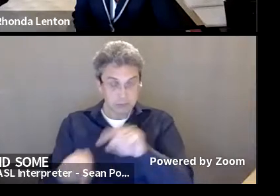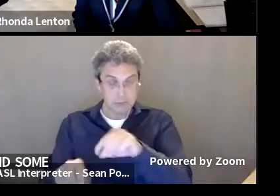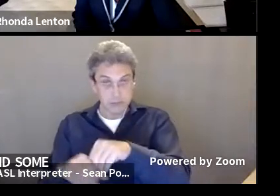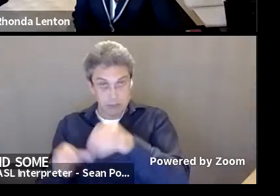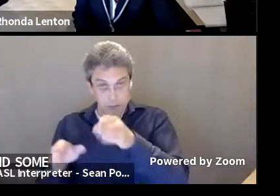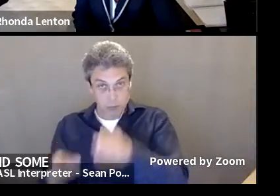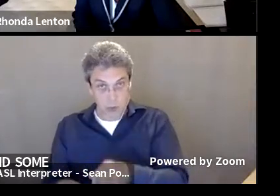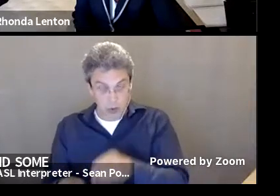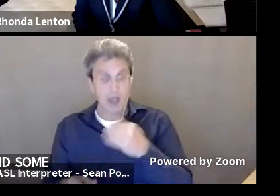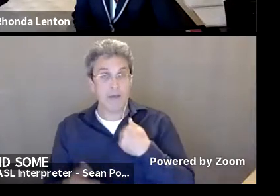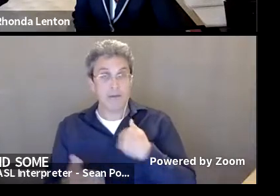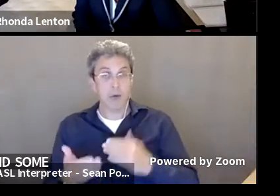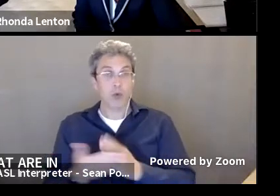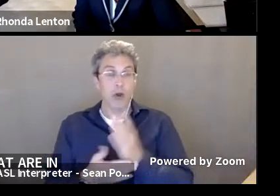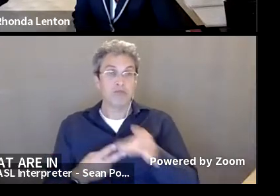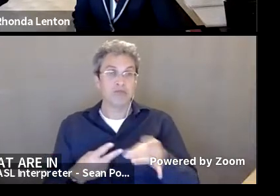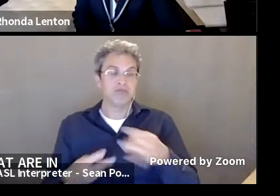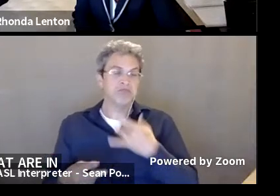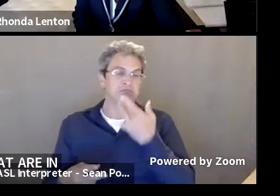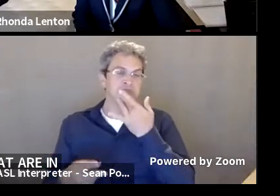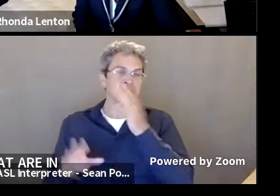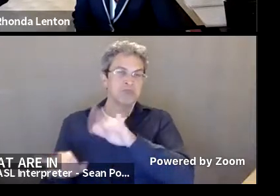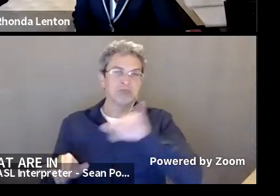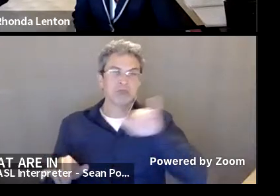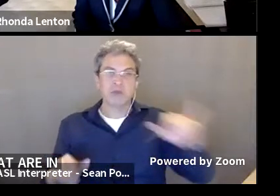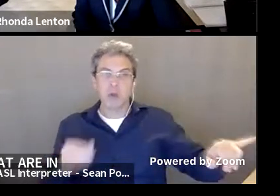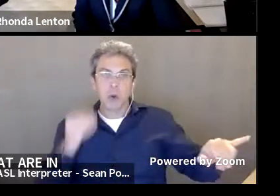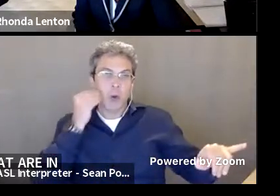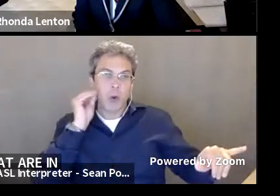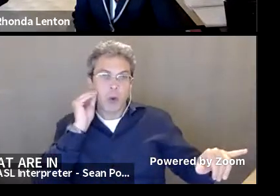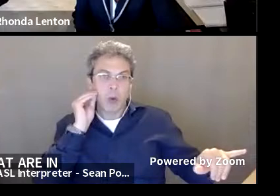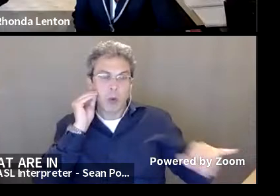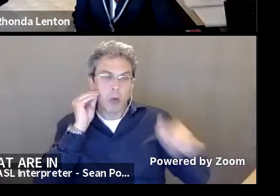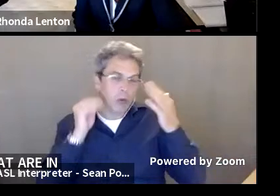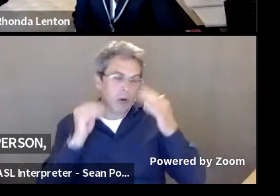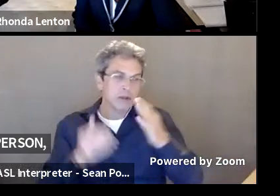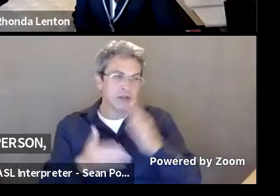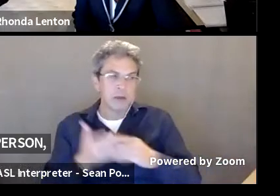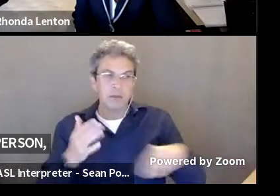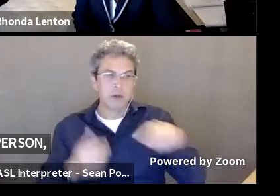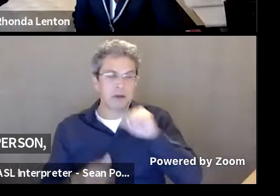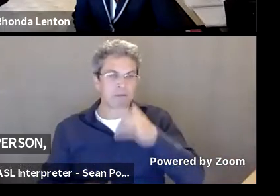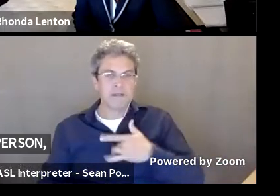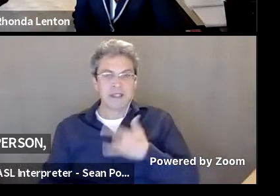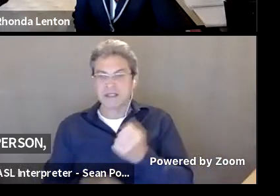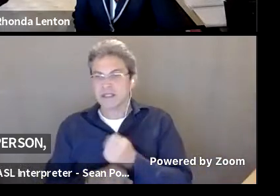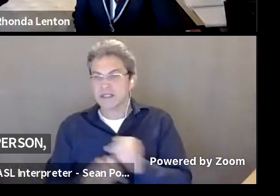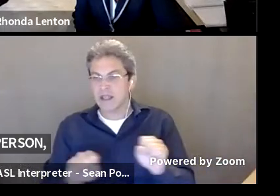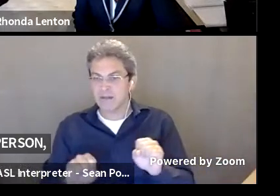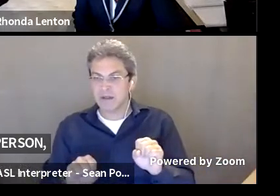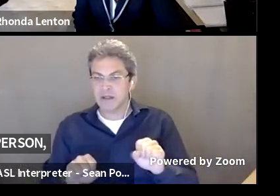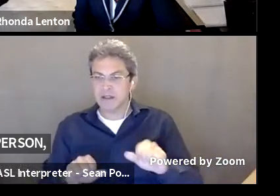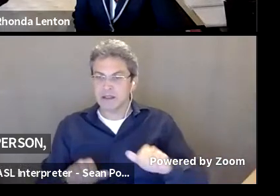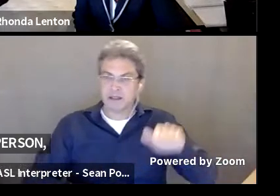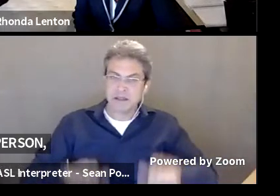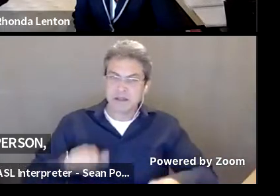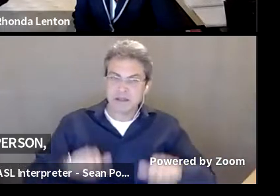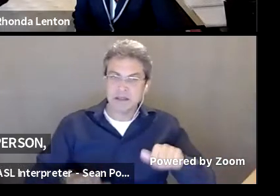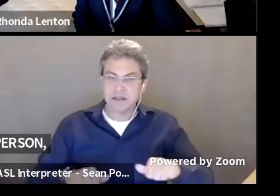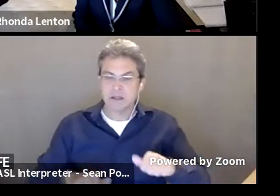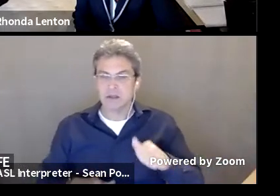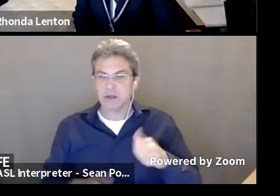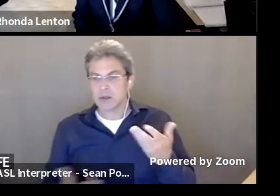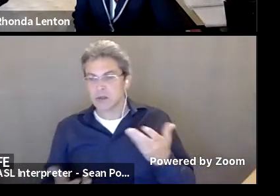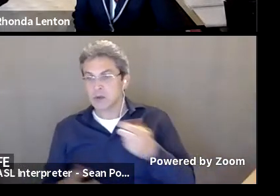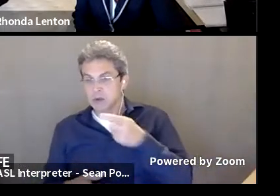optional to go in person, just because some people like may feel like unsafe to still go, just because I have some classes that it says like